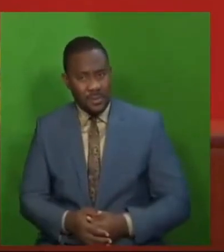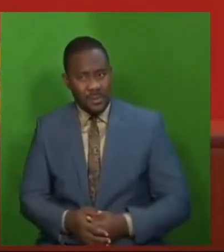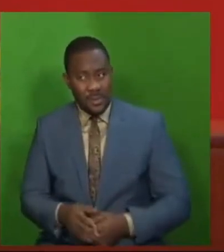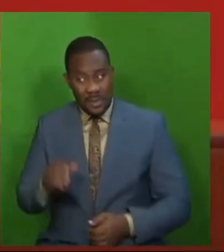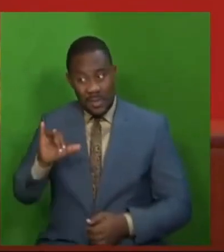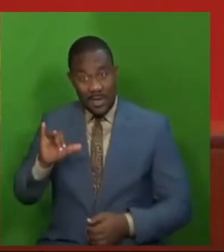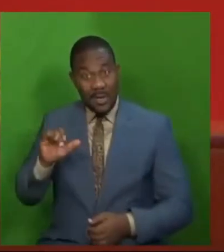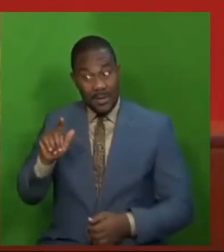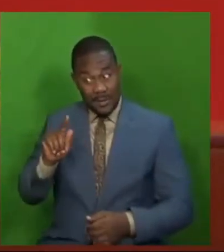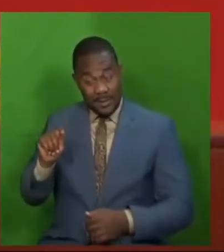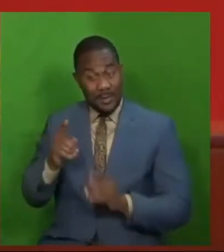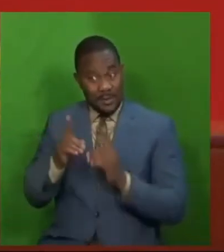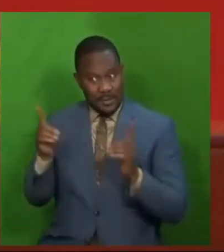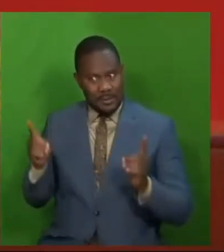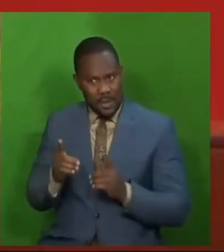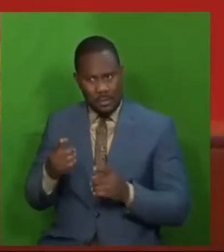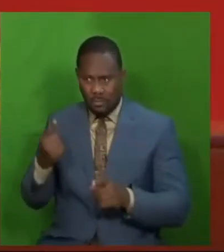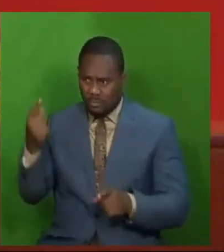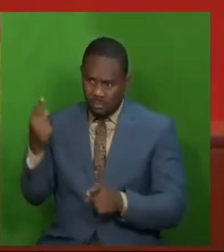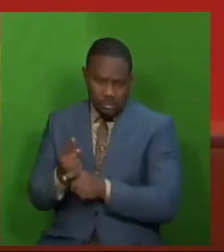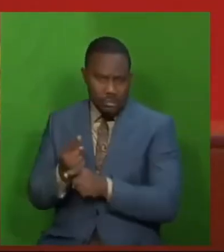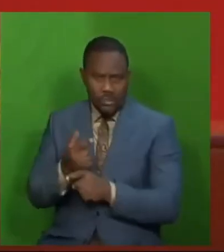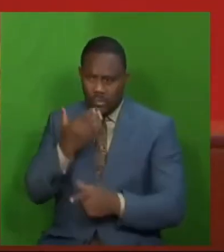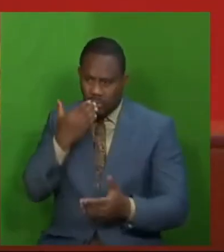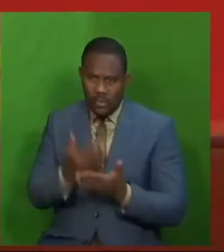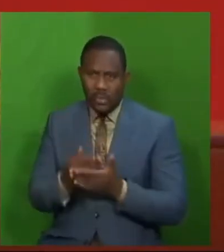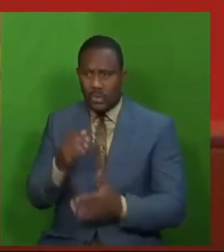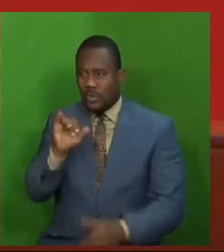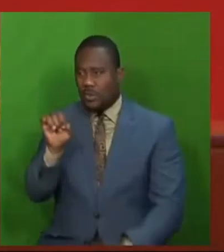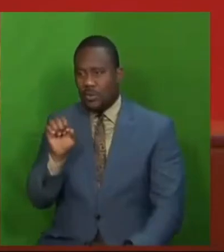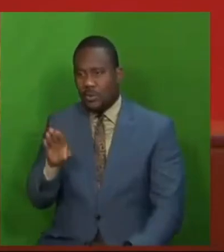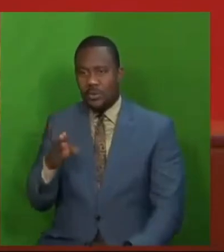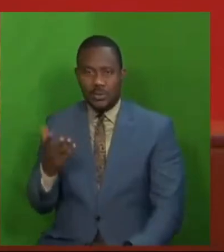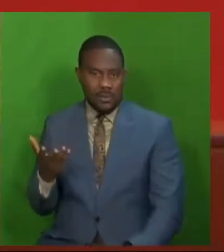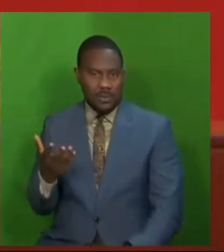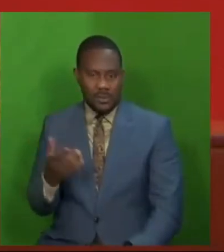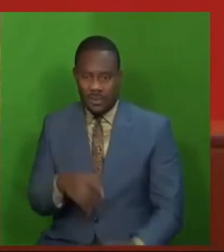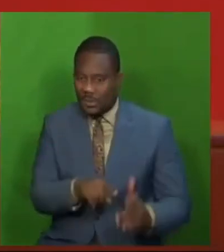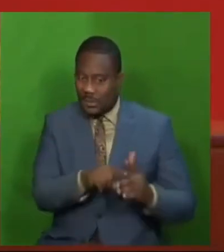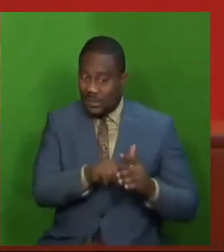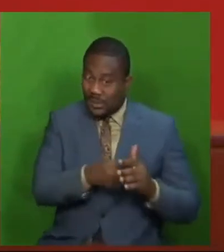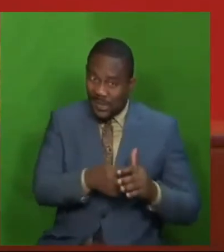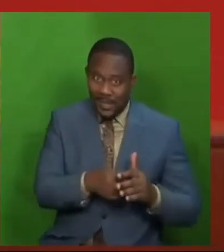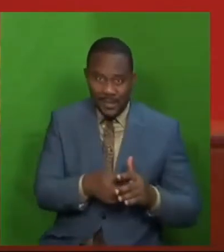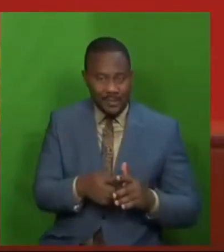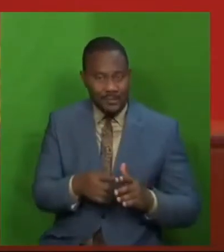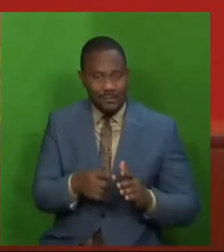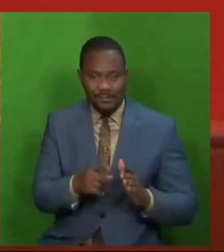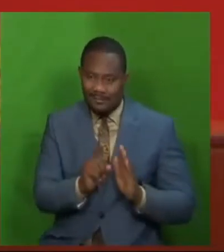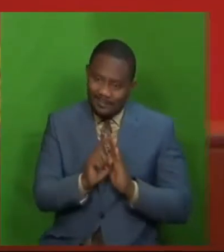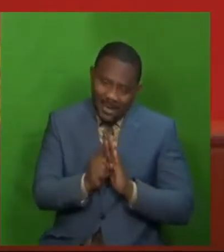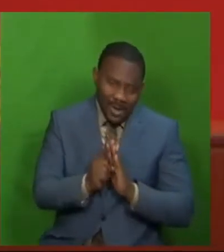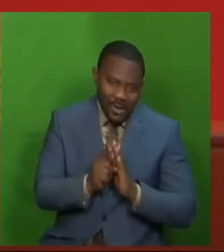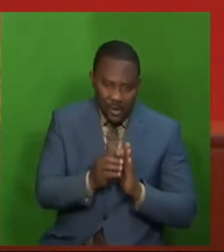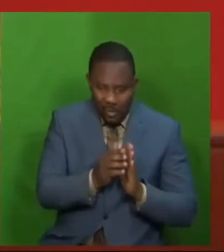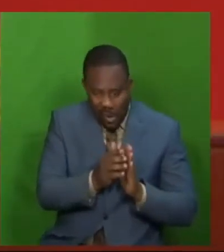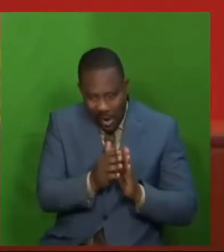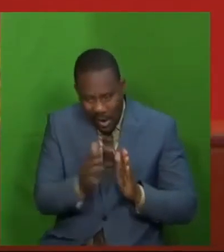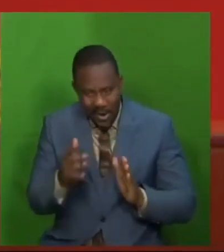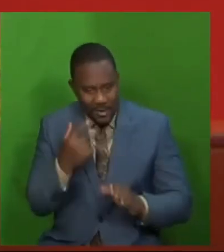job. And you can follow it right up from the start, the second up to the end. You can follow